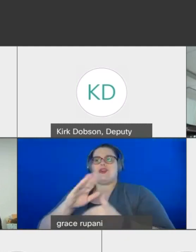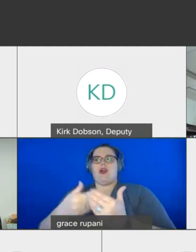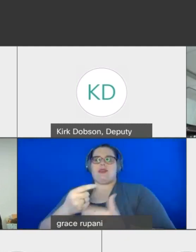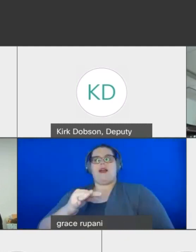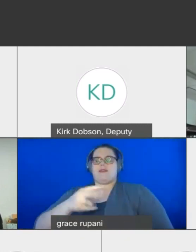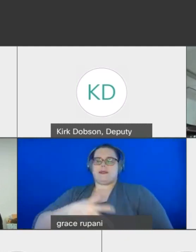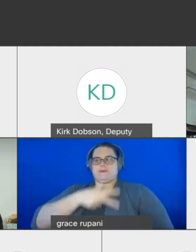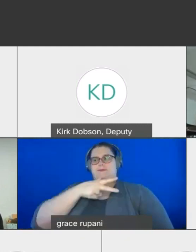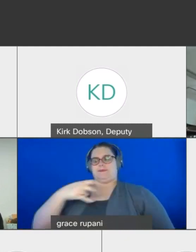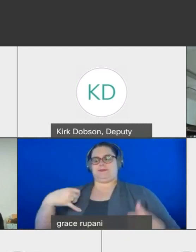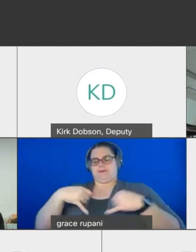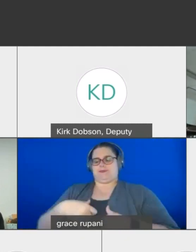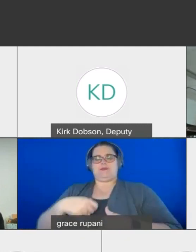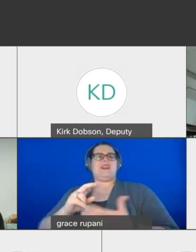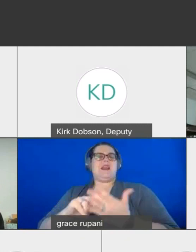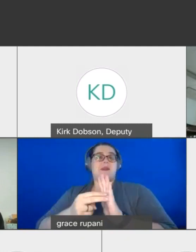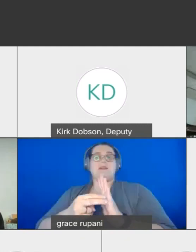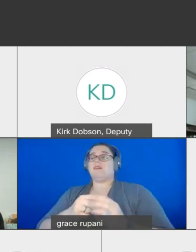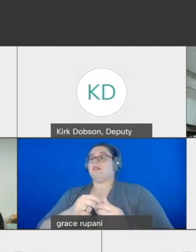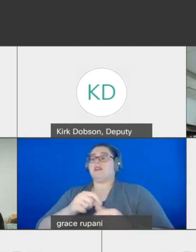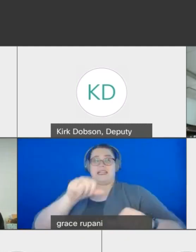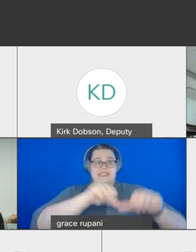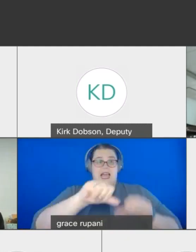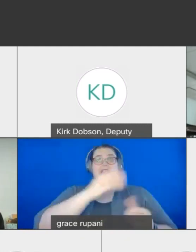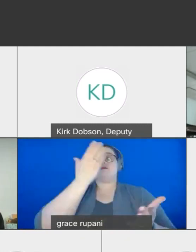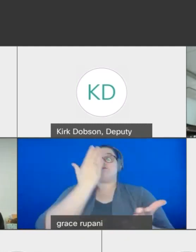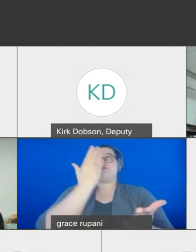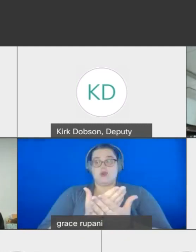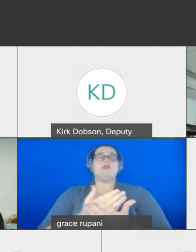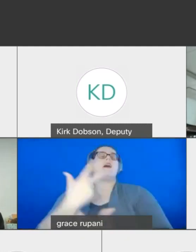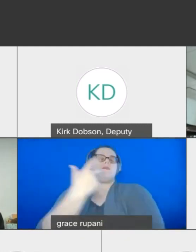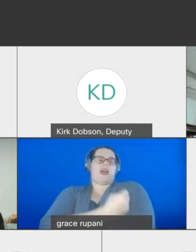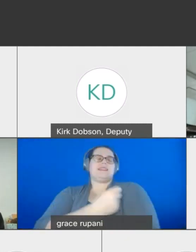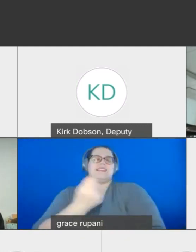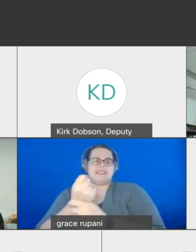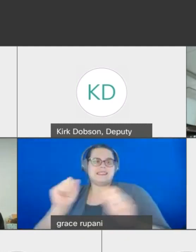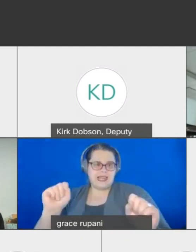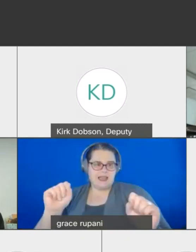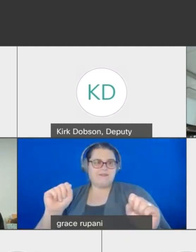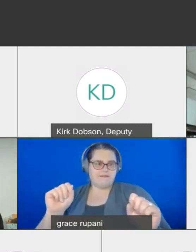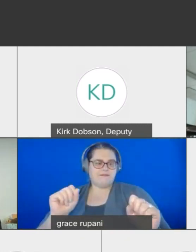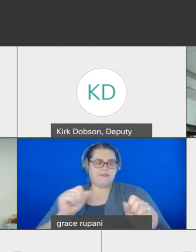perspective, the vaccine is safe according to the scientists and physicians.